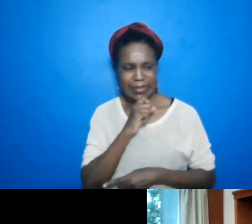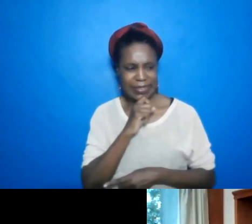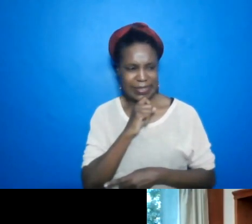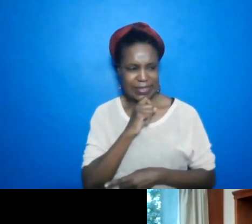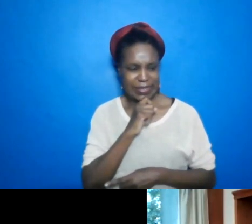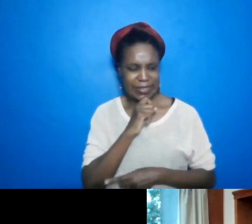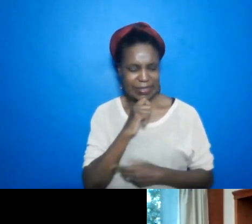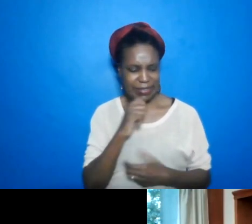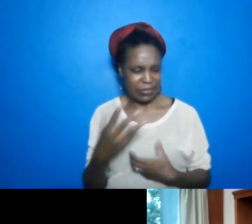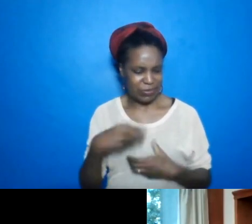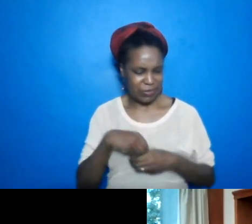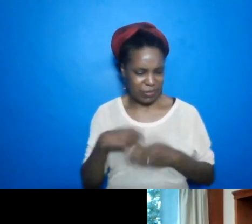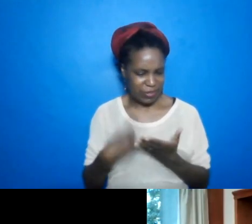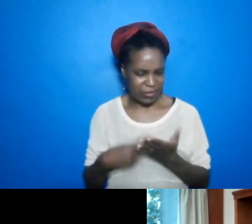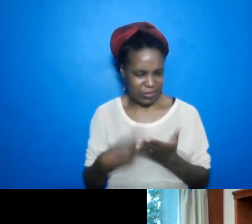justice, or